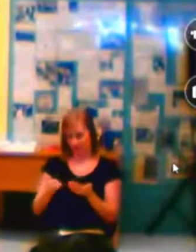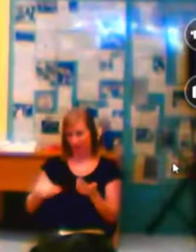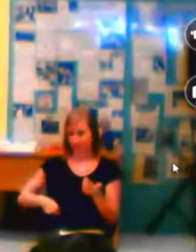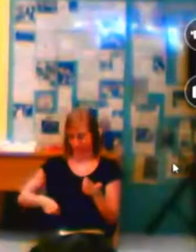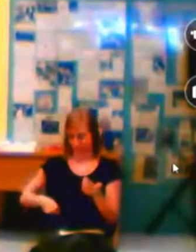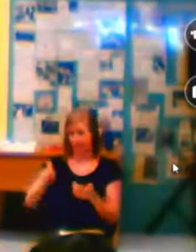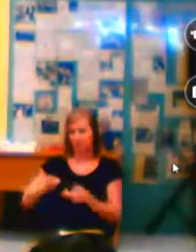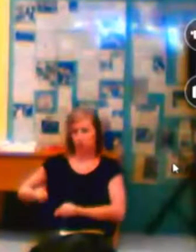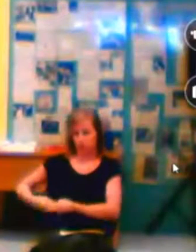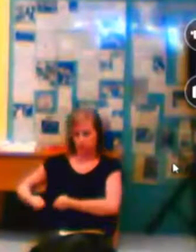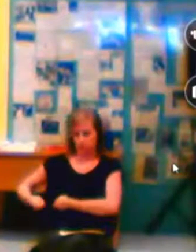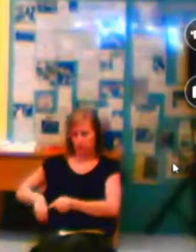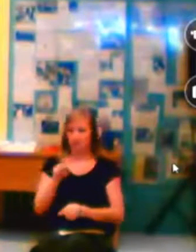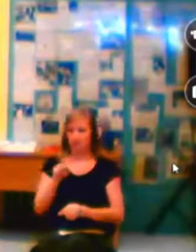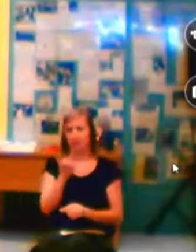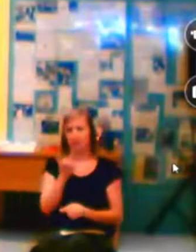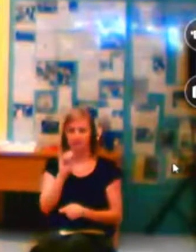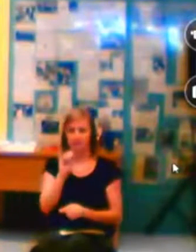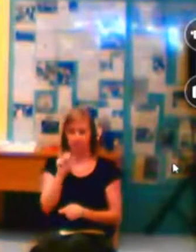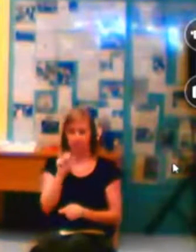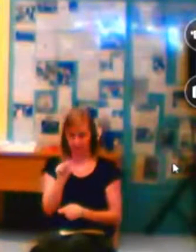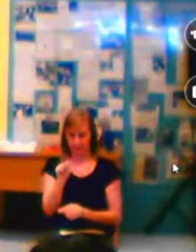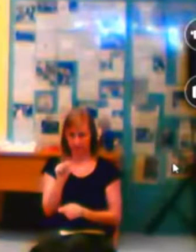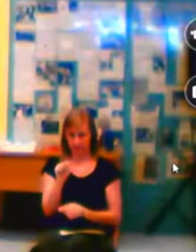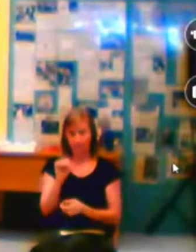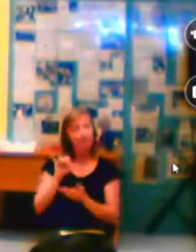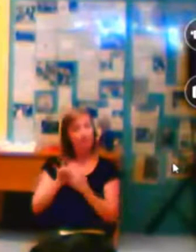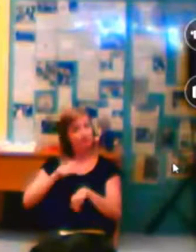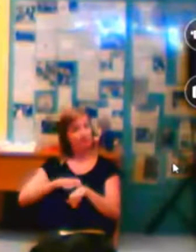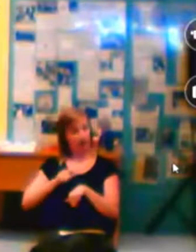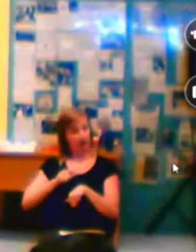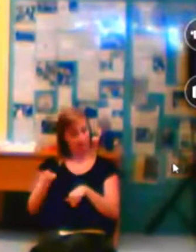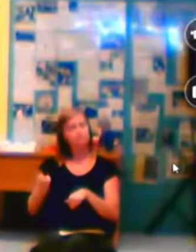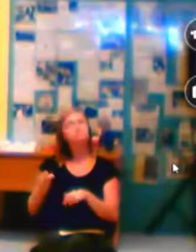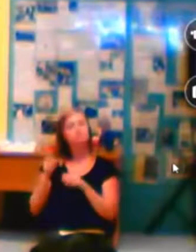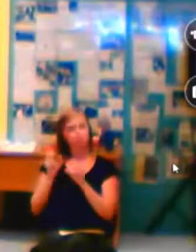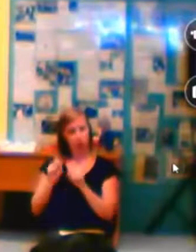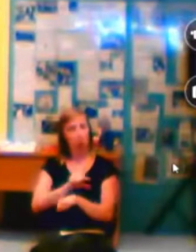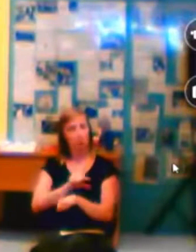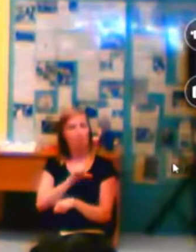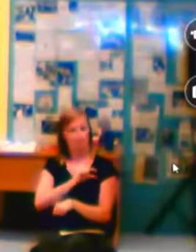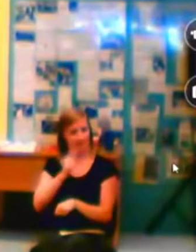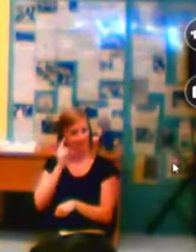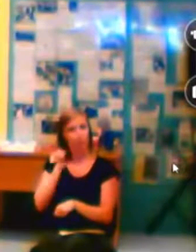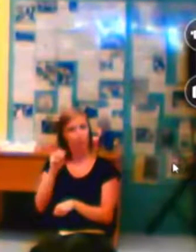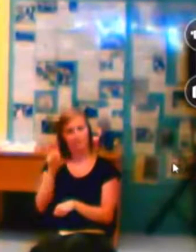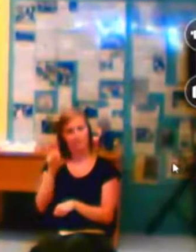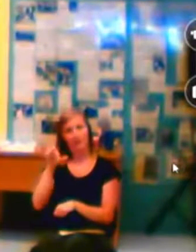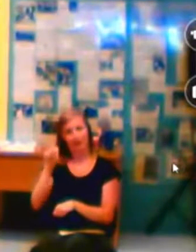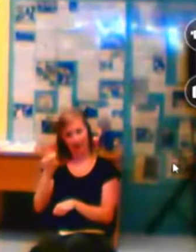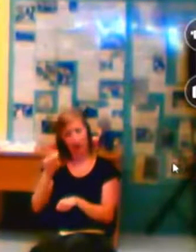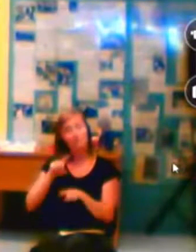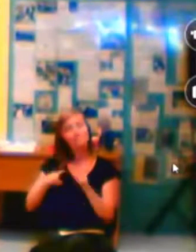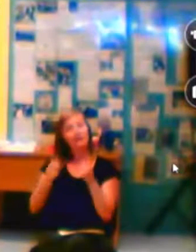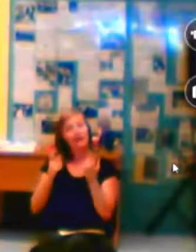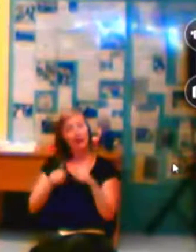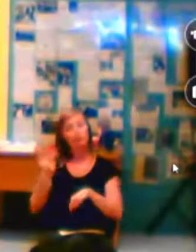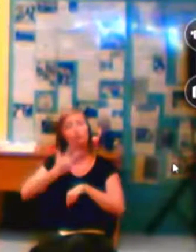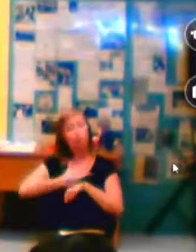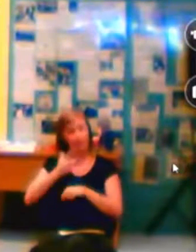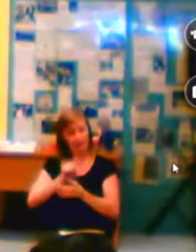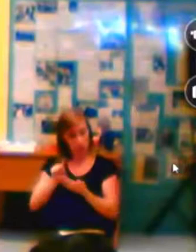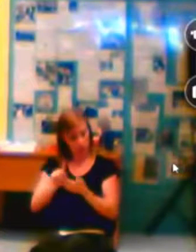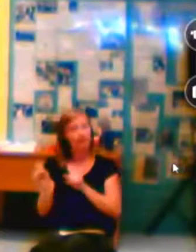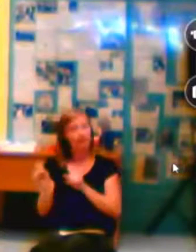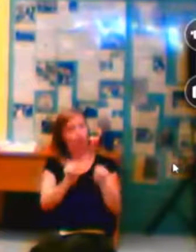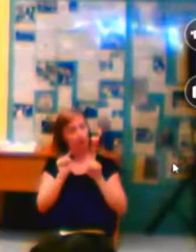not afford all of them. By the age of 50, she developed kidney failure and needed dialysis. At